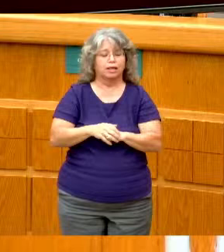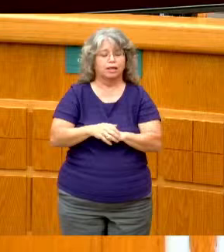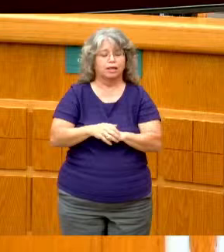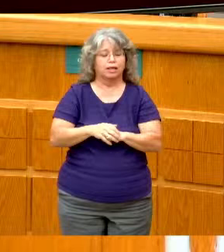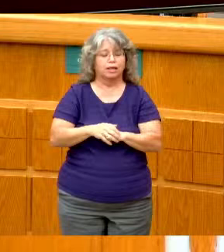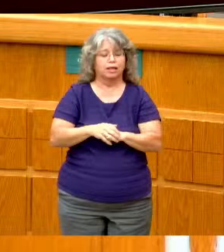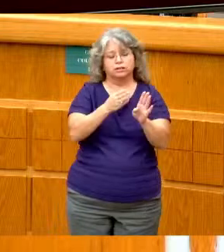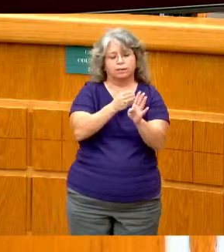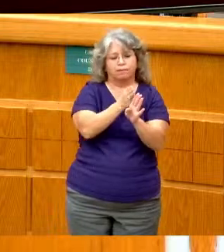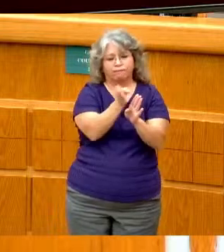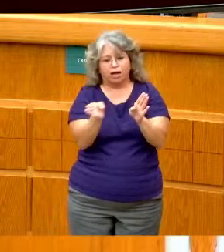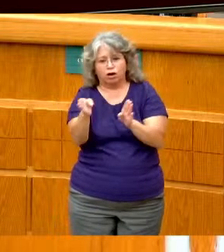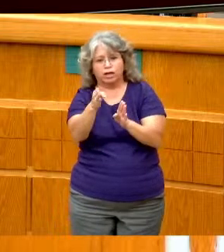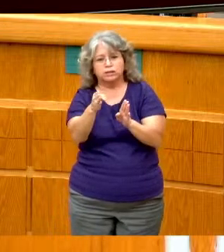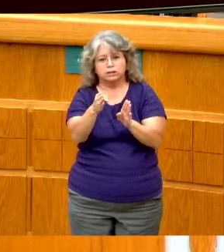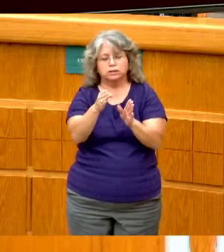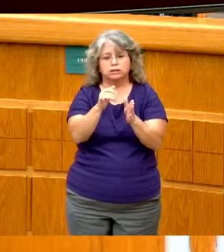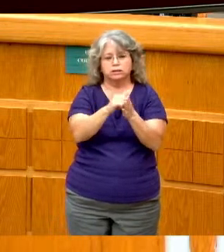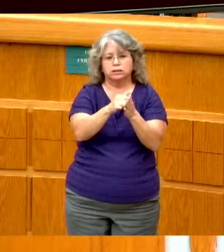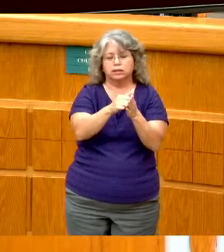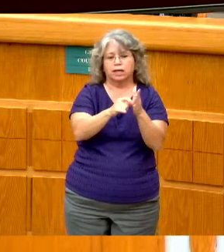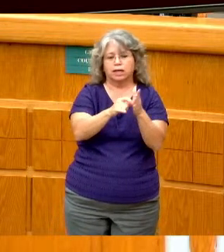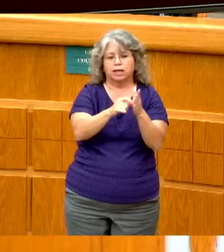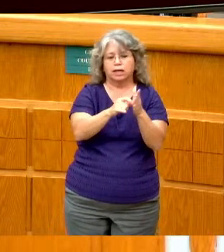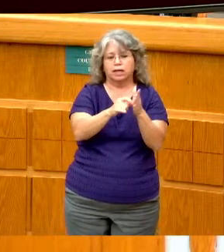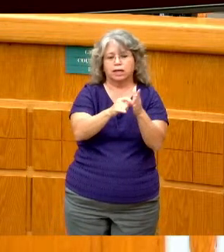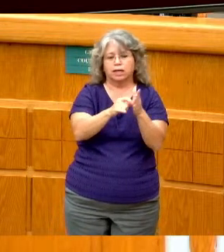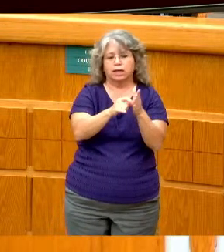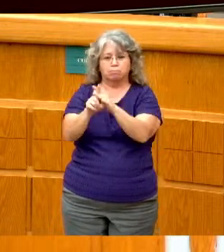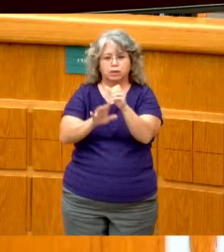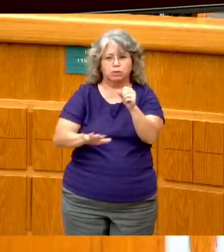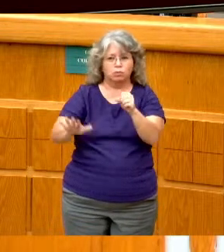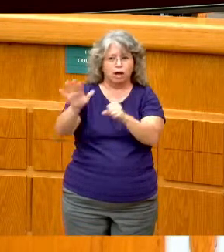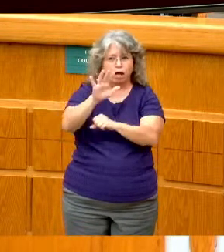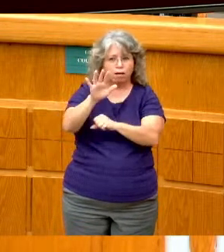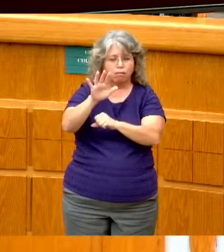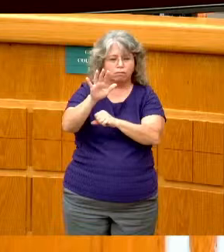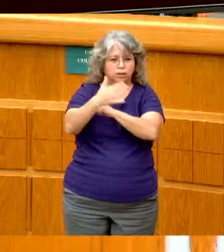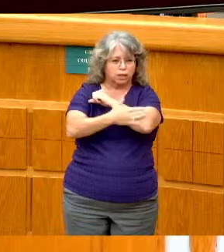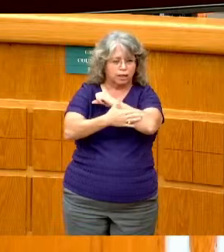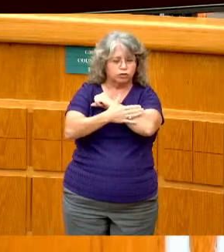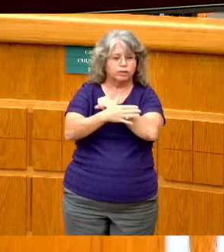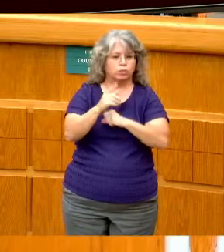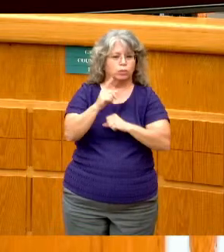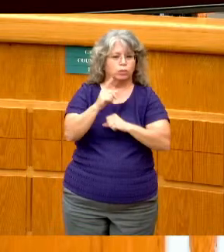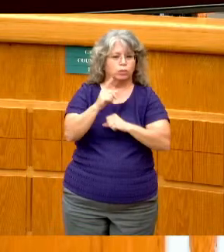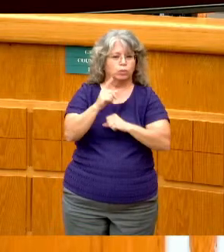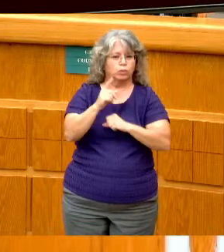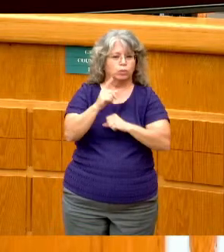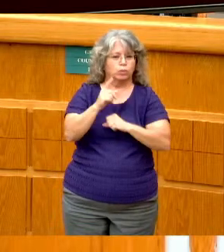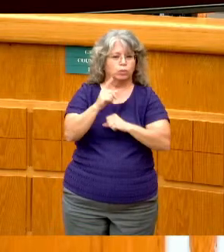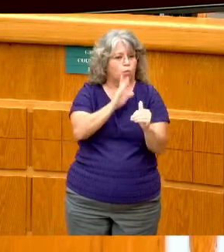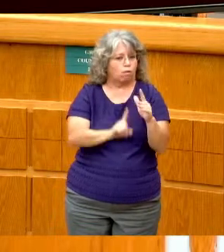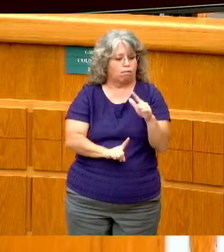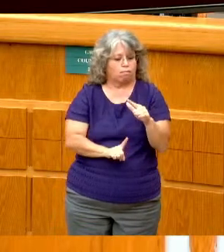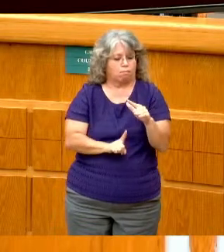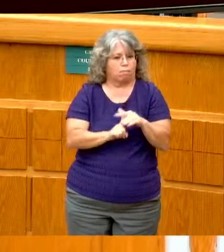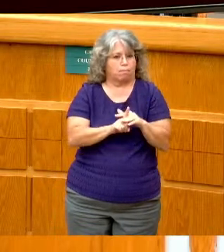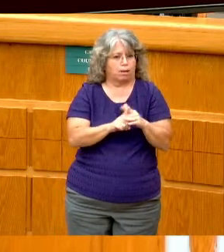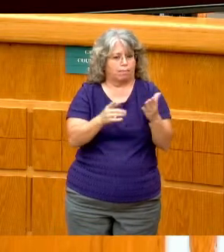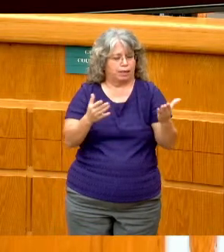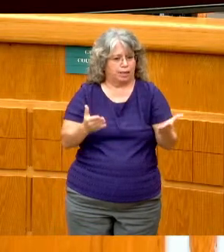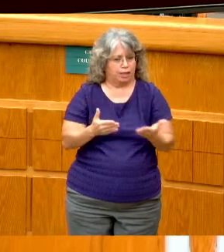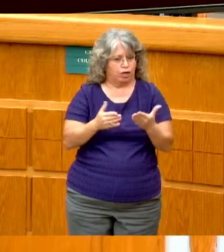States. We expect to see these numbers of variants increase here locally as people continue to make travel